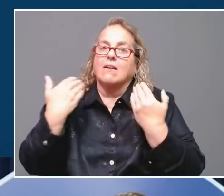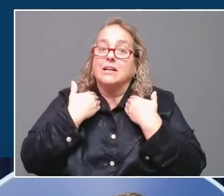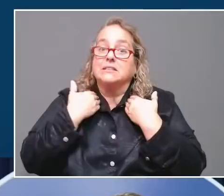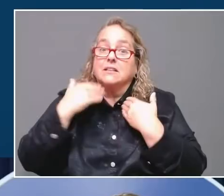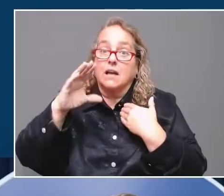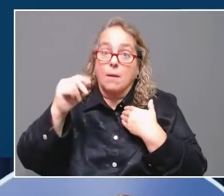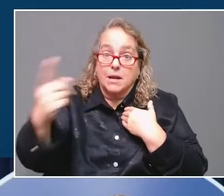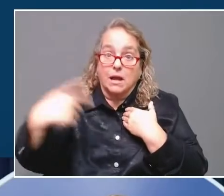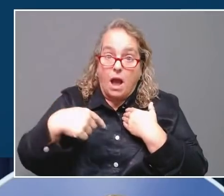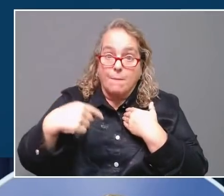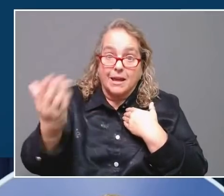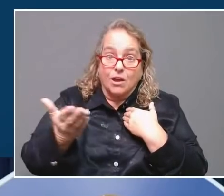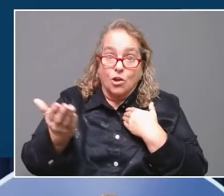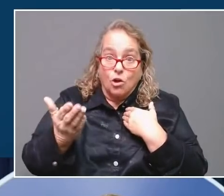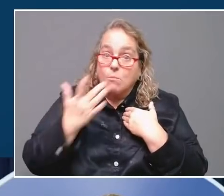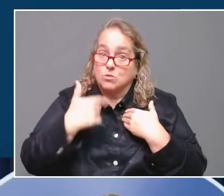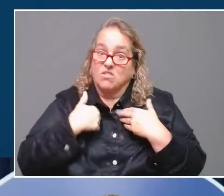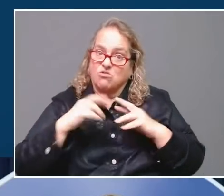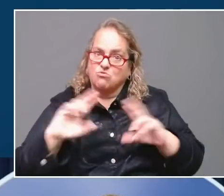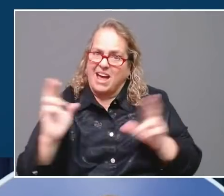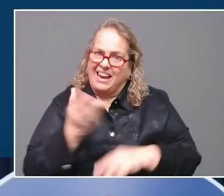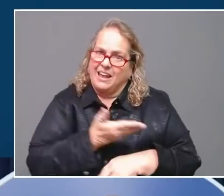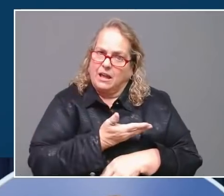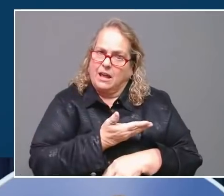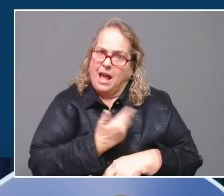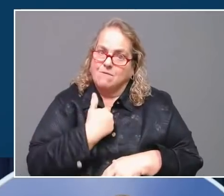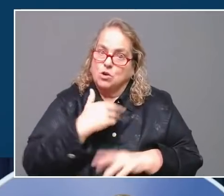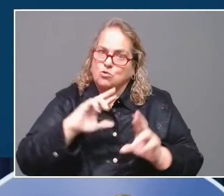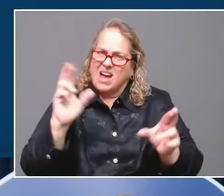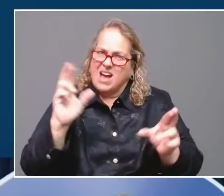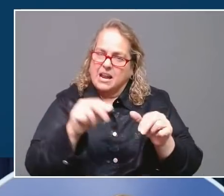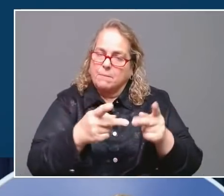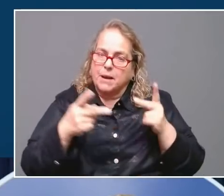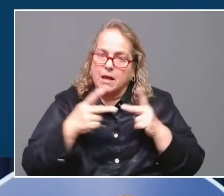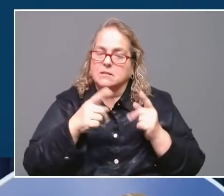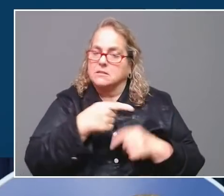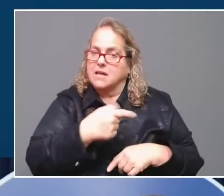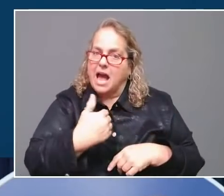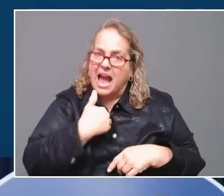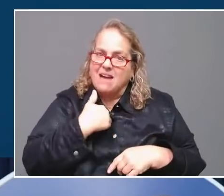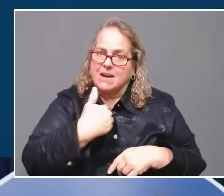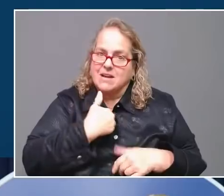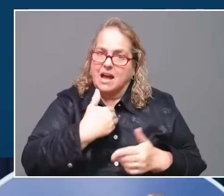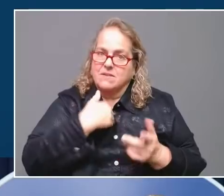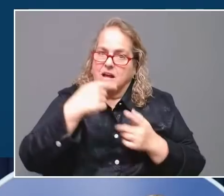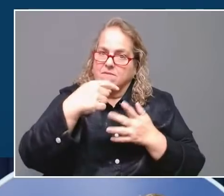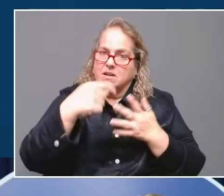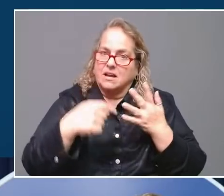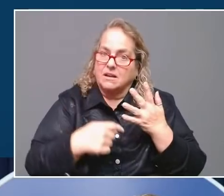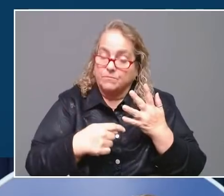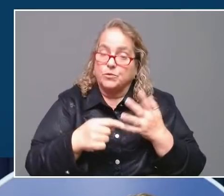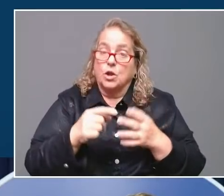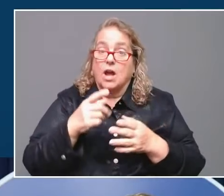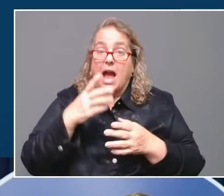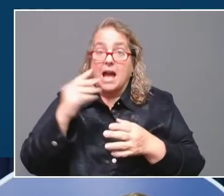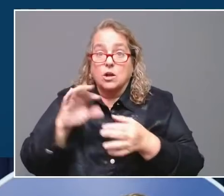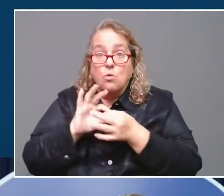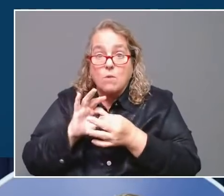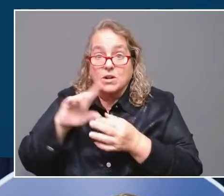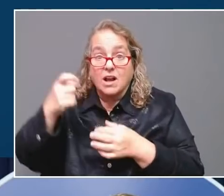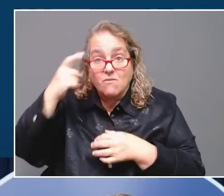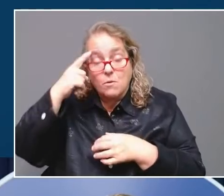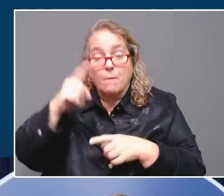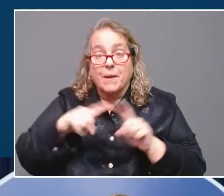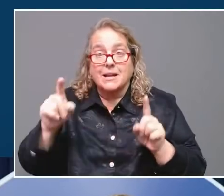other places. And that can be everything from the cooperation with government, the permitting process, but it's also how ready the site is